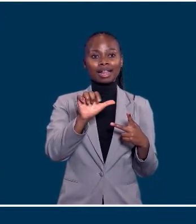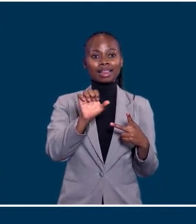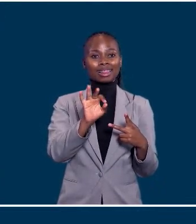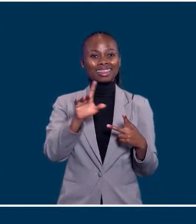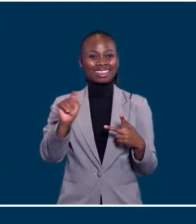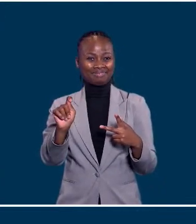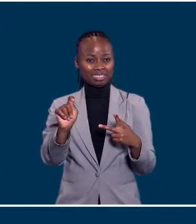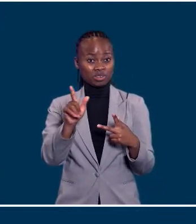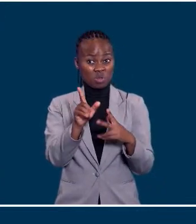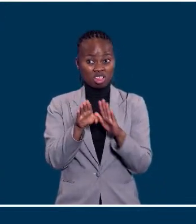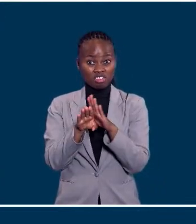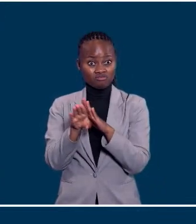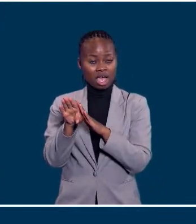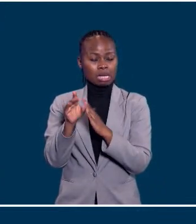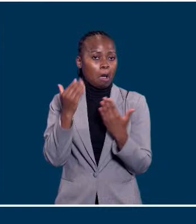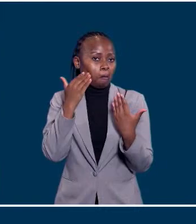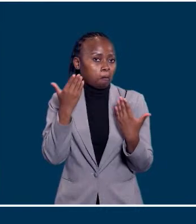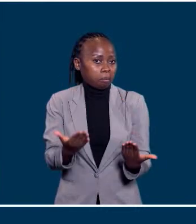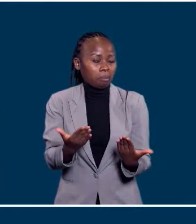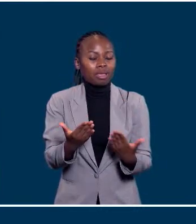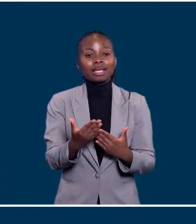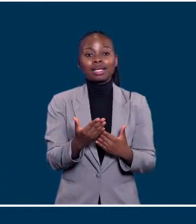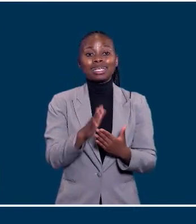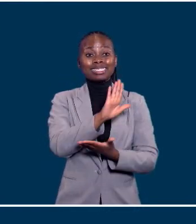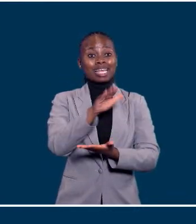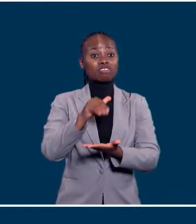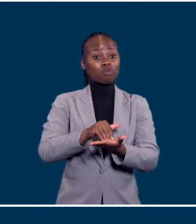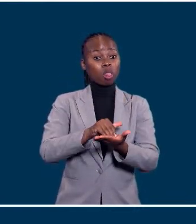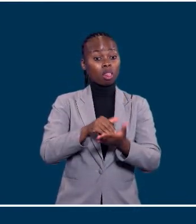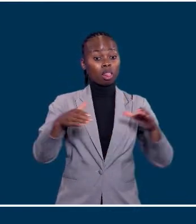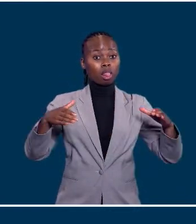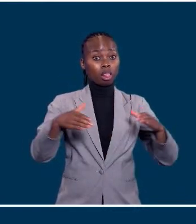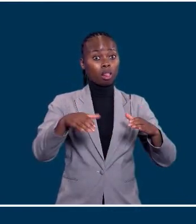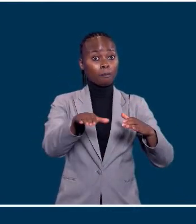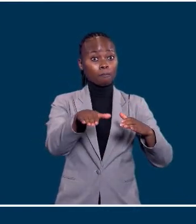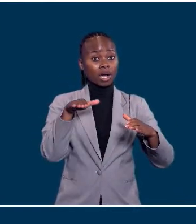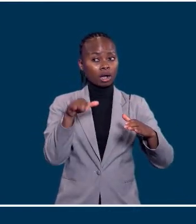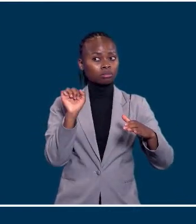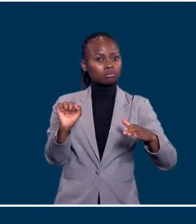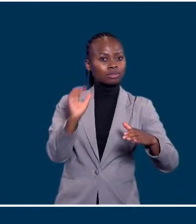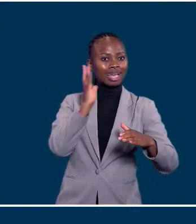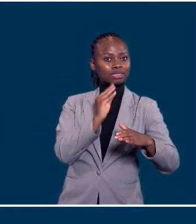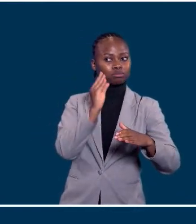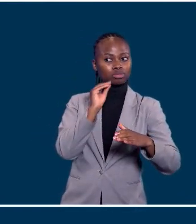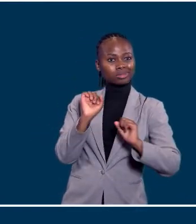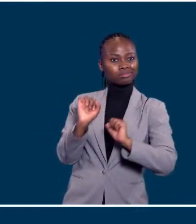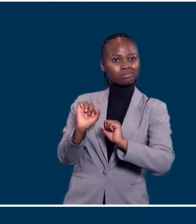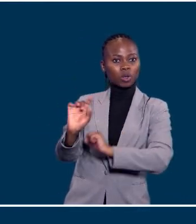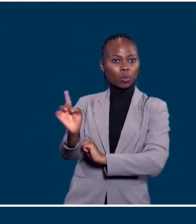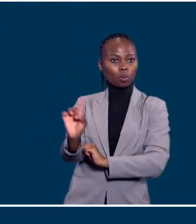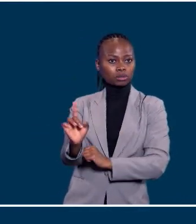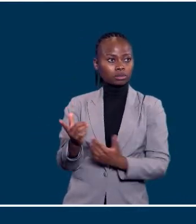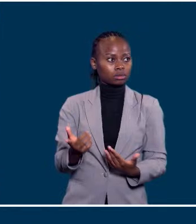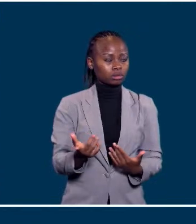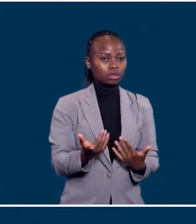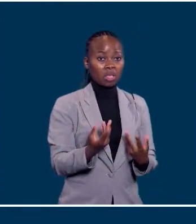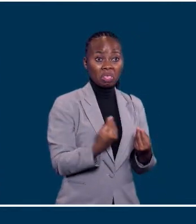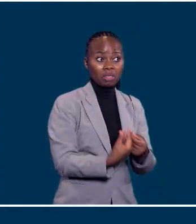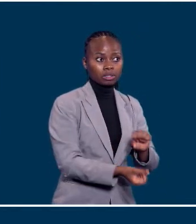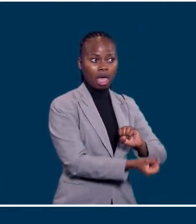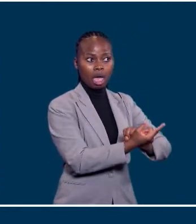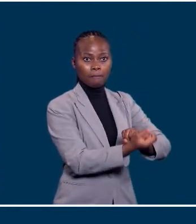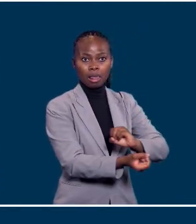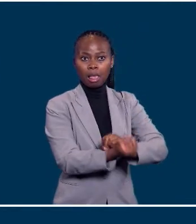central bank. So how much experience does your central bank have with dealing with that combination of low